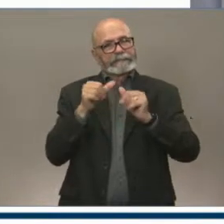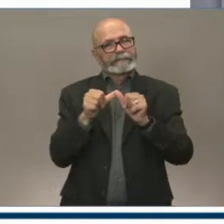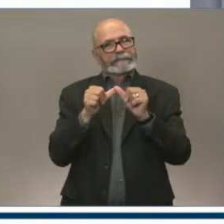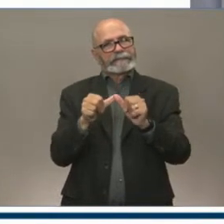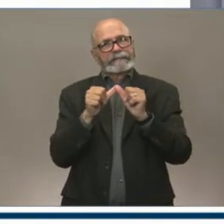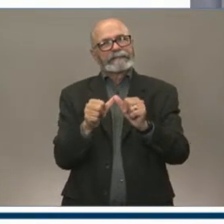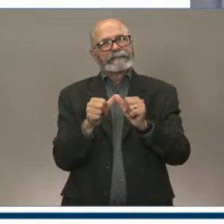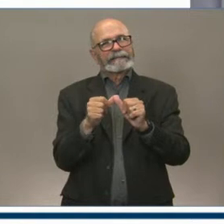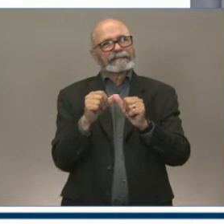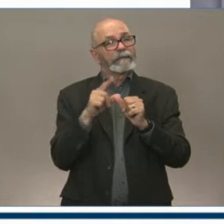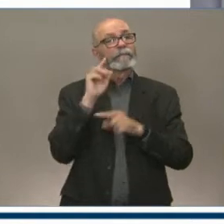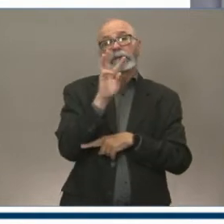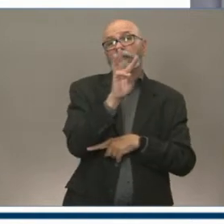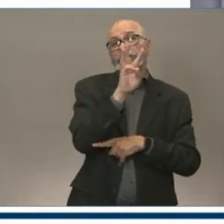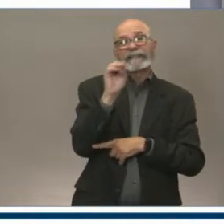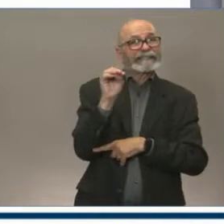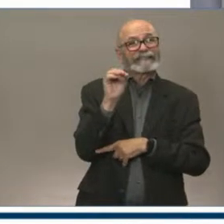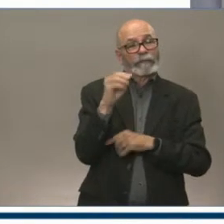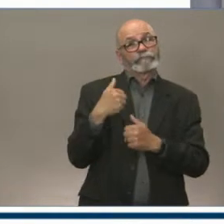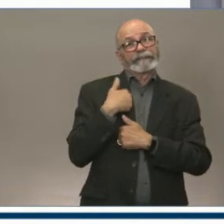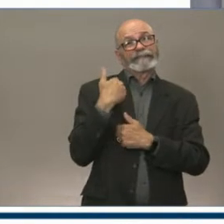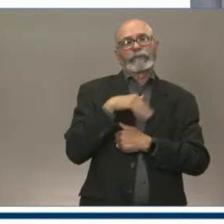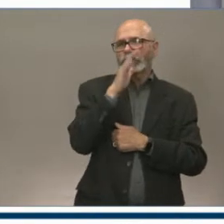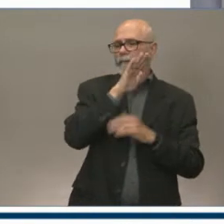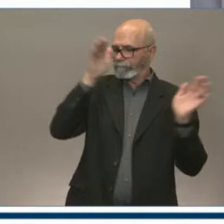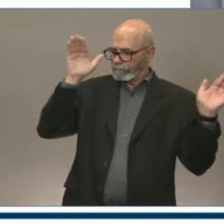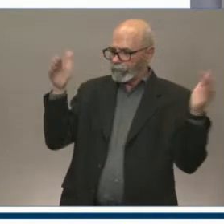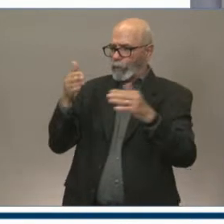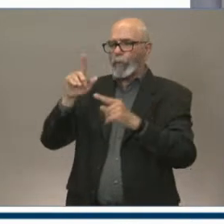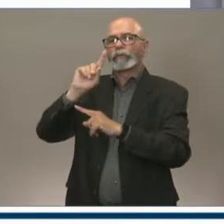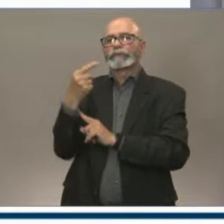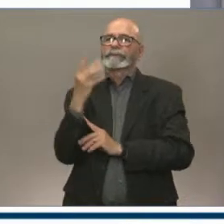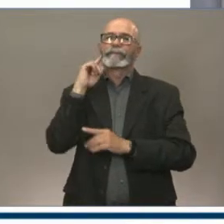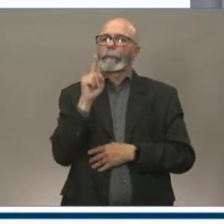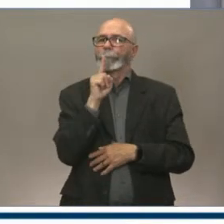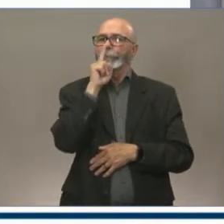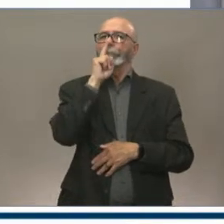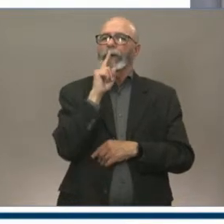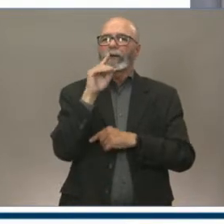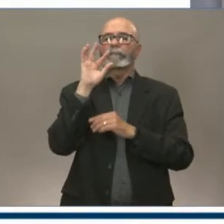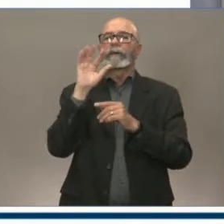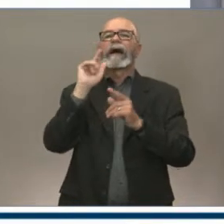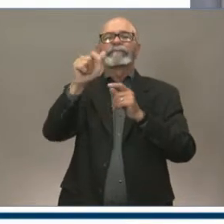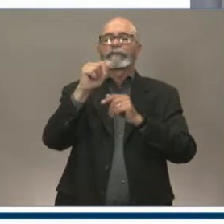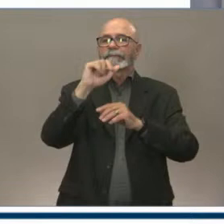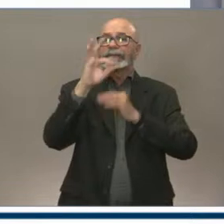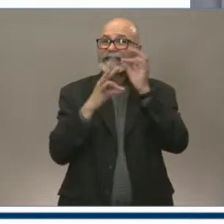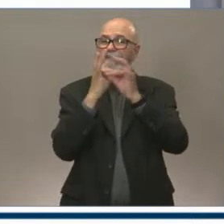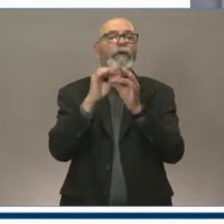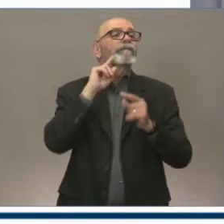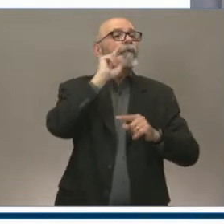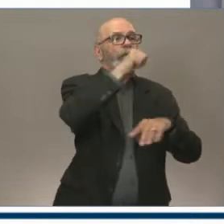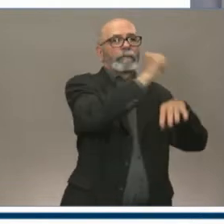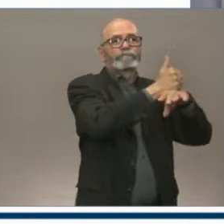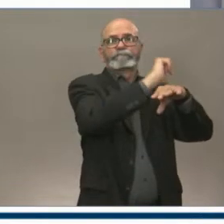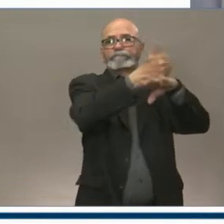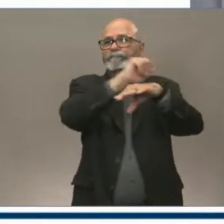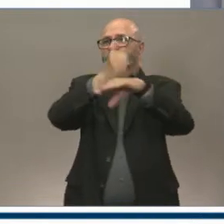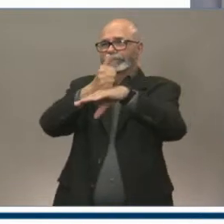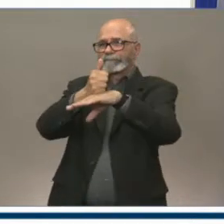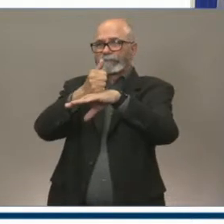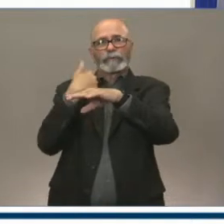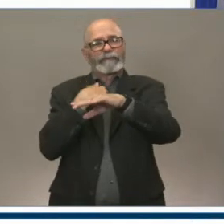will be focused on that testing and allow us to continue that growth of capacity of testing. So I want to just thank the federal government for